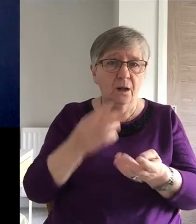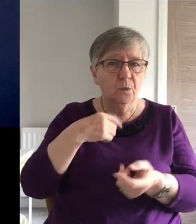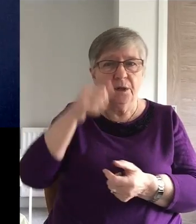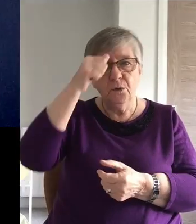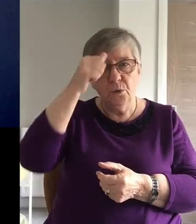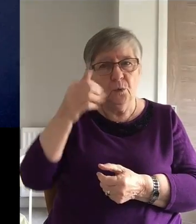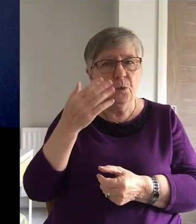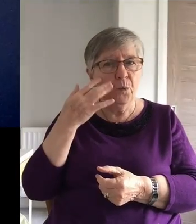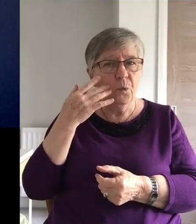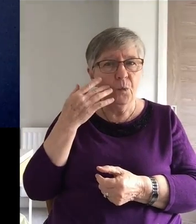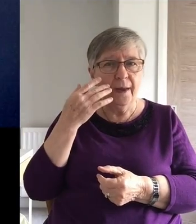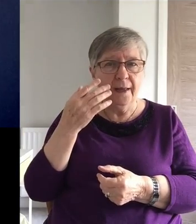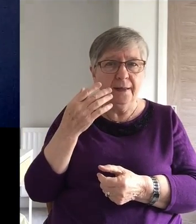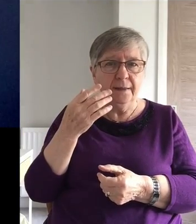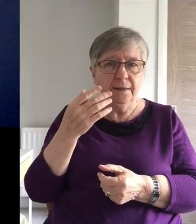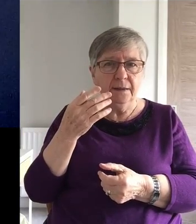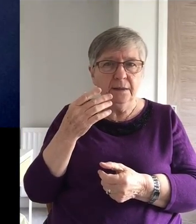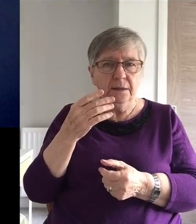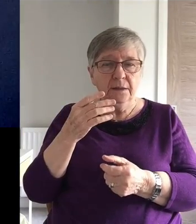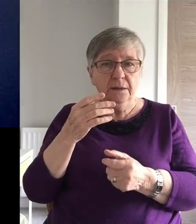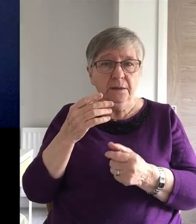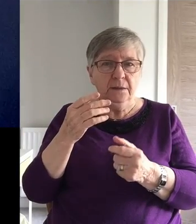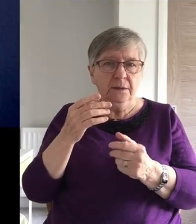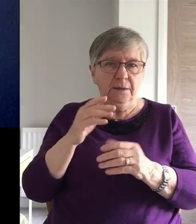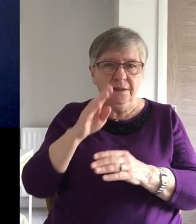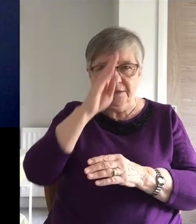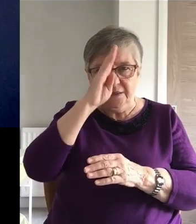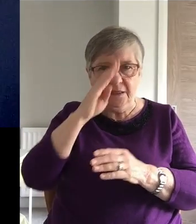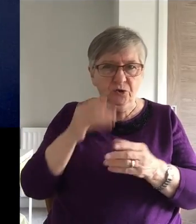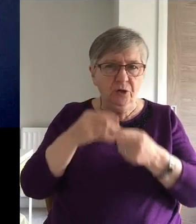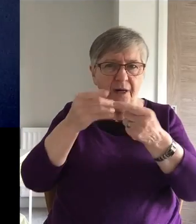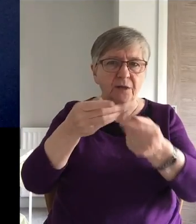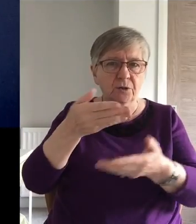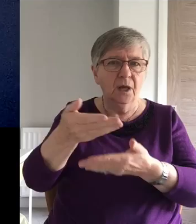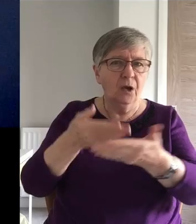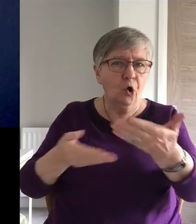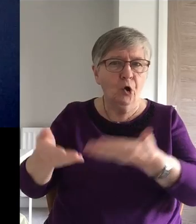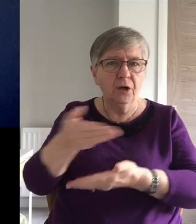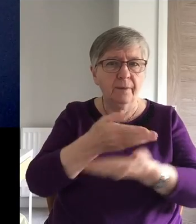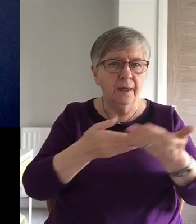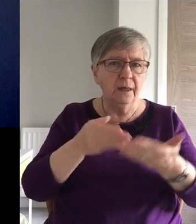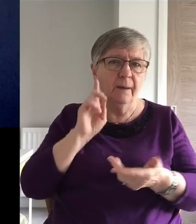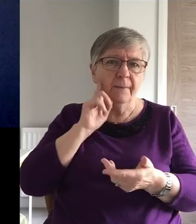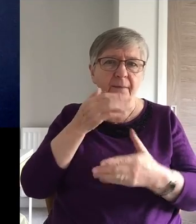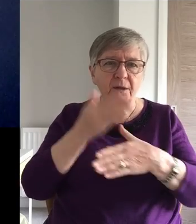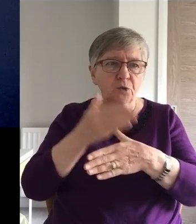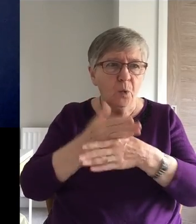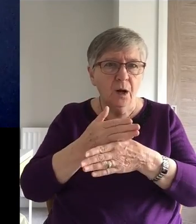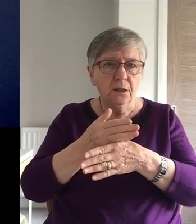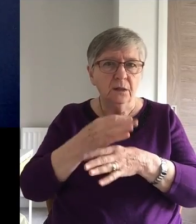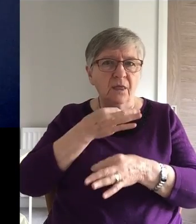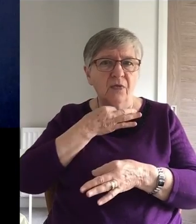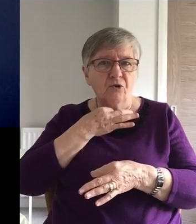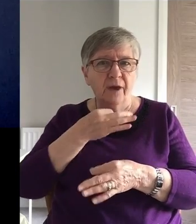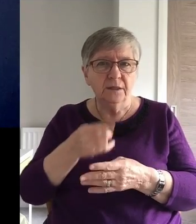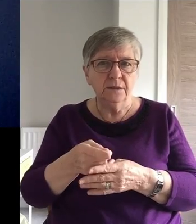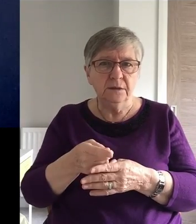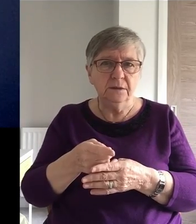when crisis hits the economy and people's livelihoods are threatened, that things like this